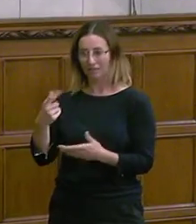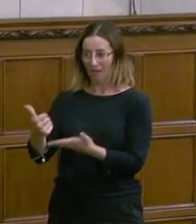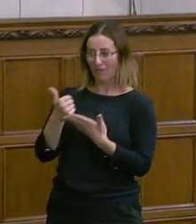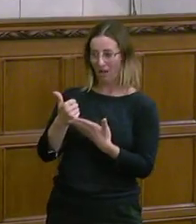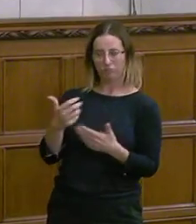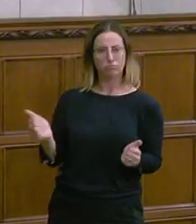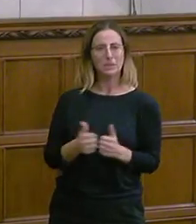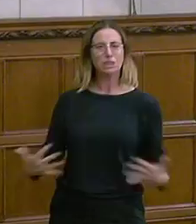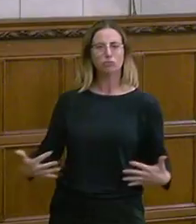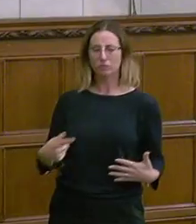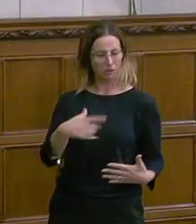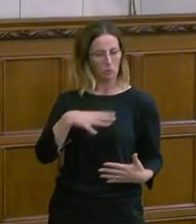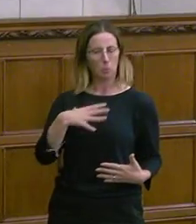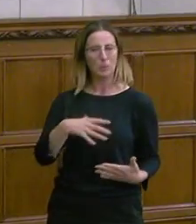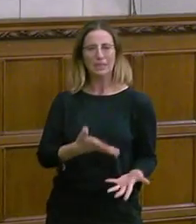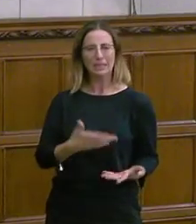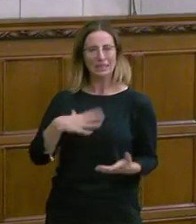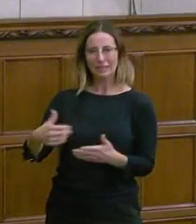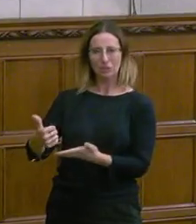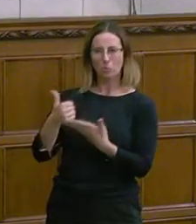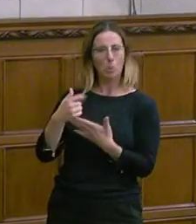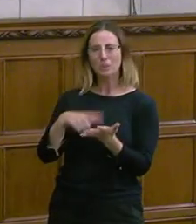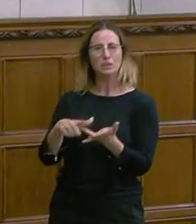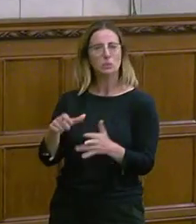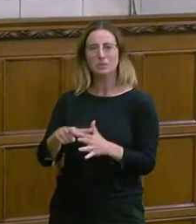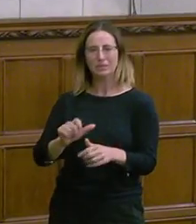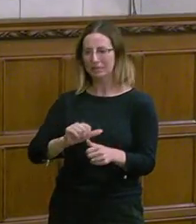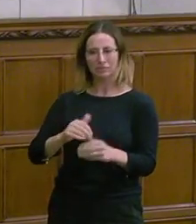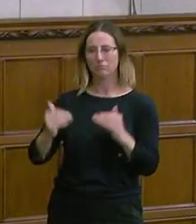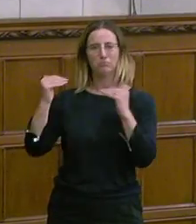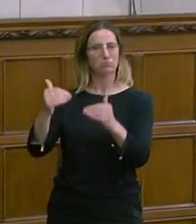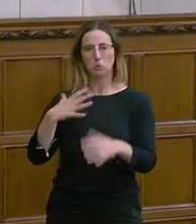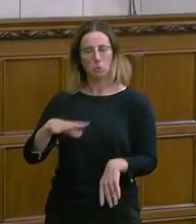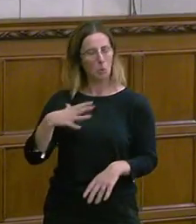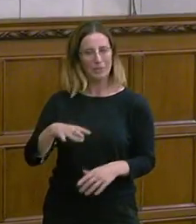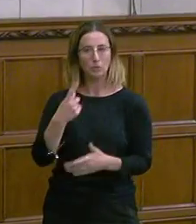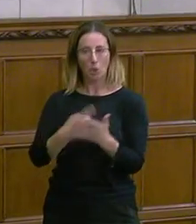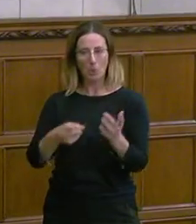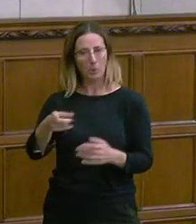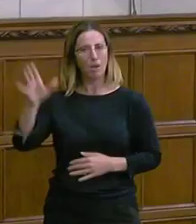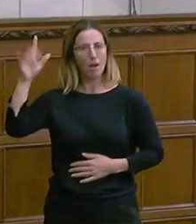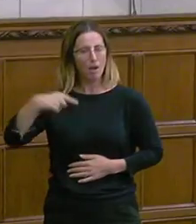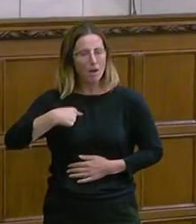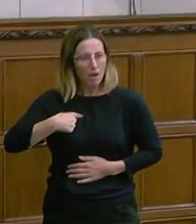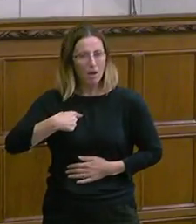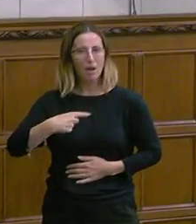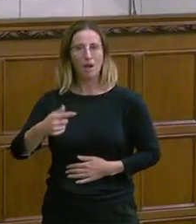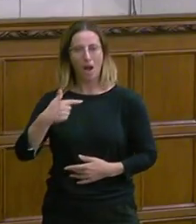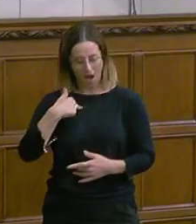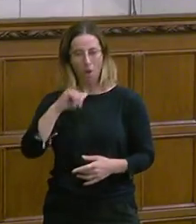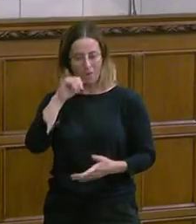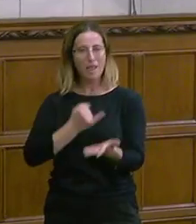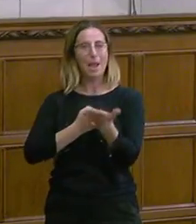need to continue to have support from a teacher of the deaf in his school, and it was only when she stated that she would take up her right